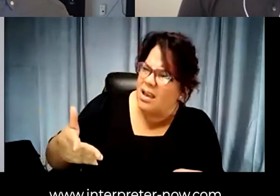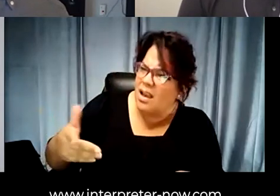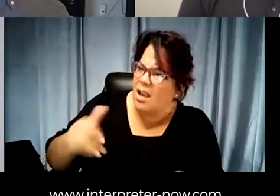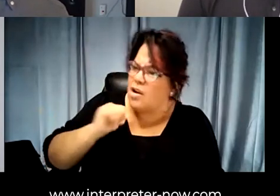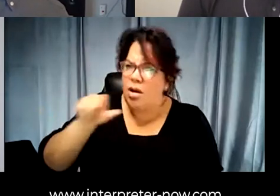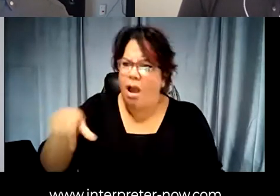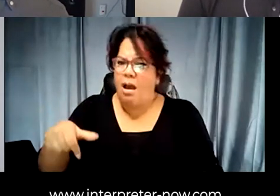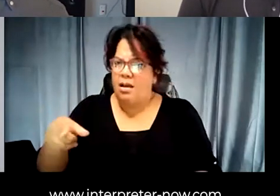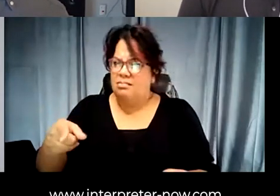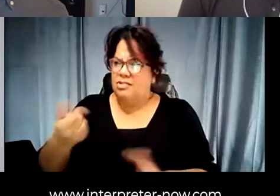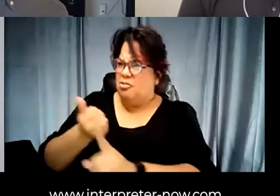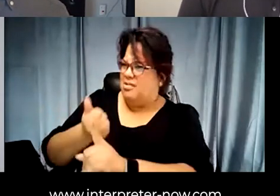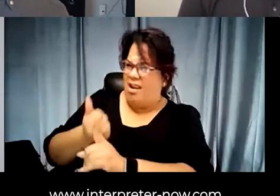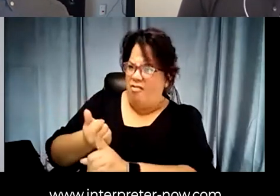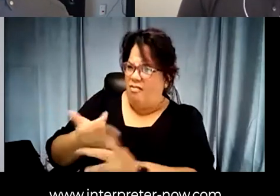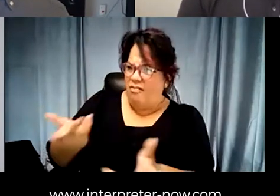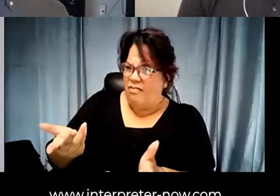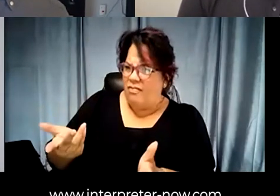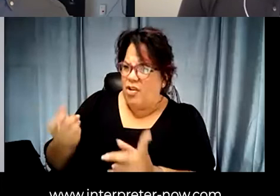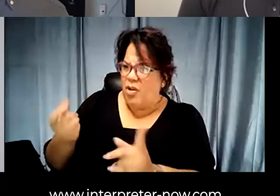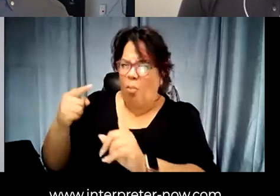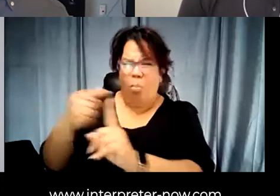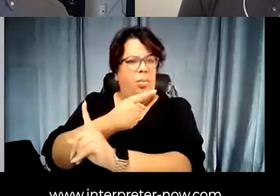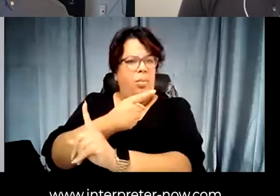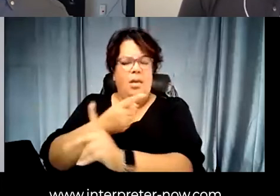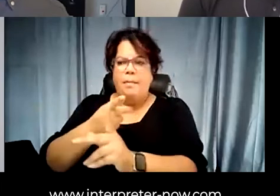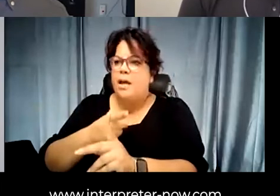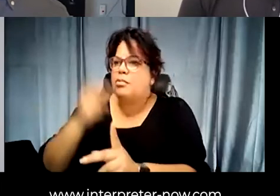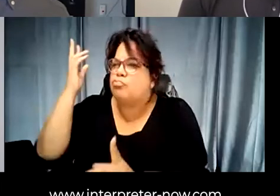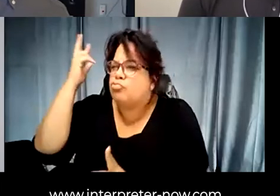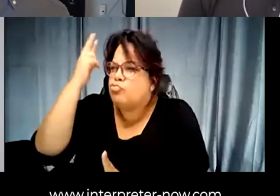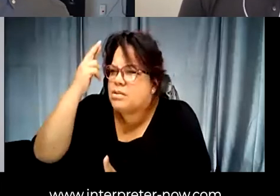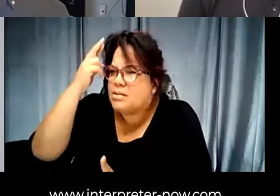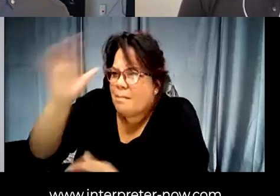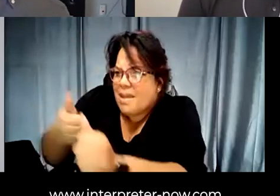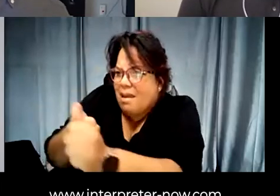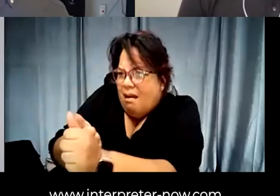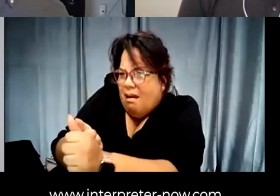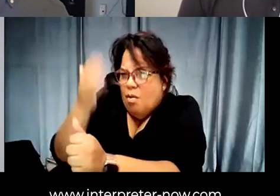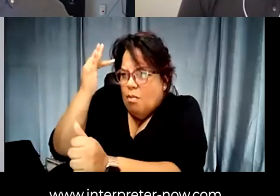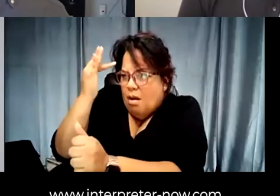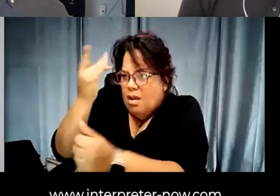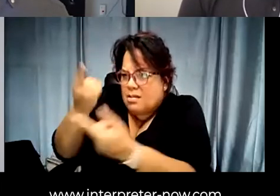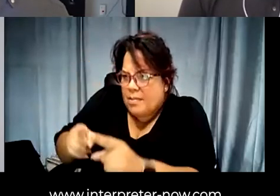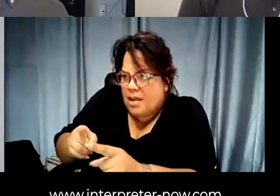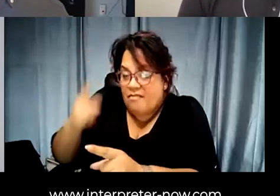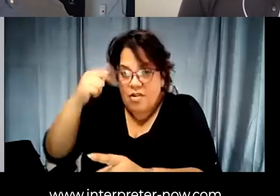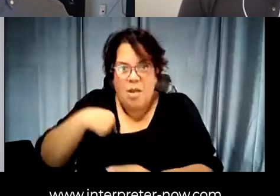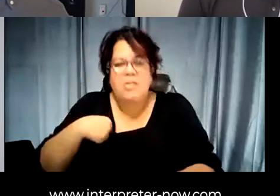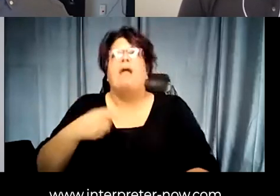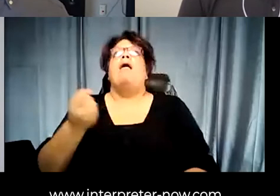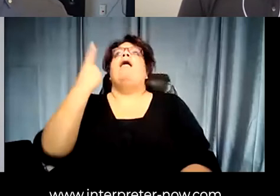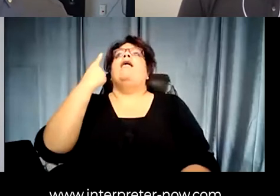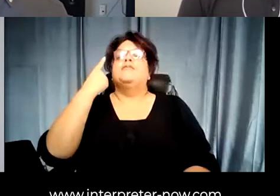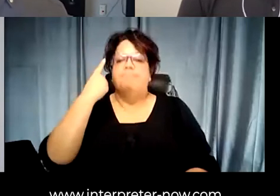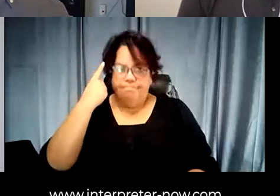not being yourself, but there might be some reasons for why this is. And that was kind of the aha moment where I was like, oh,